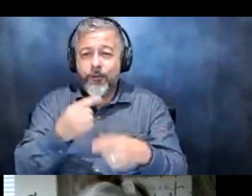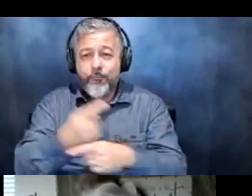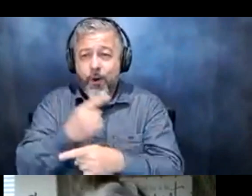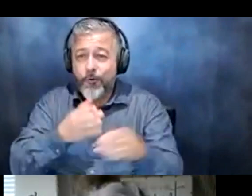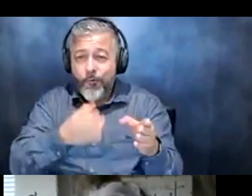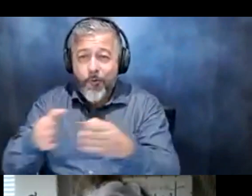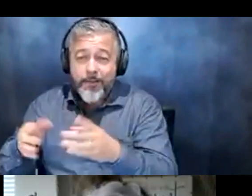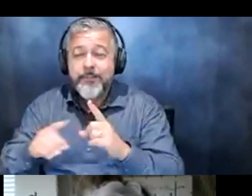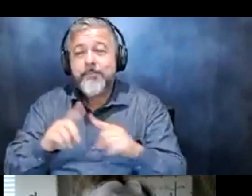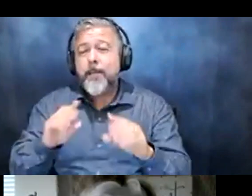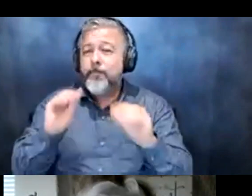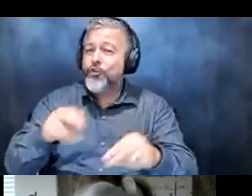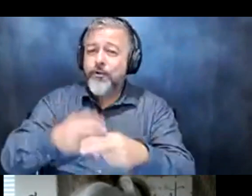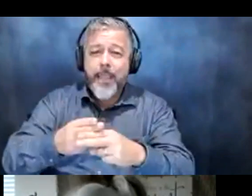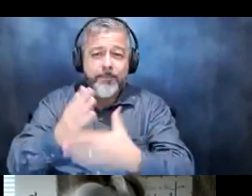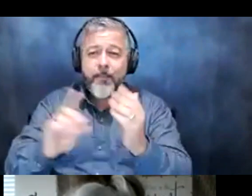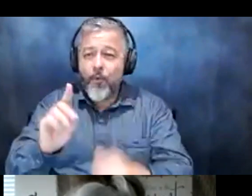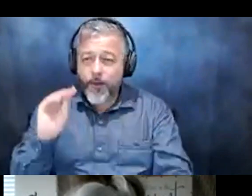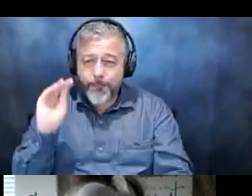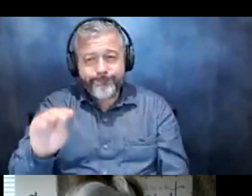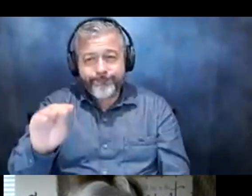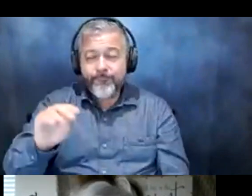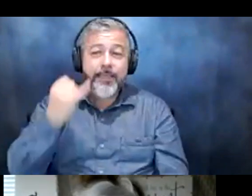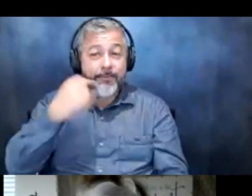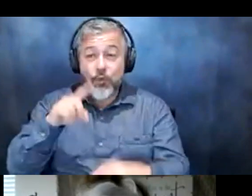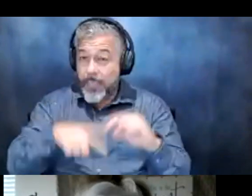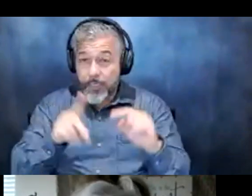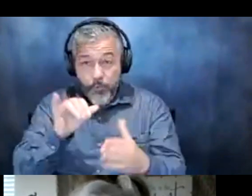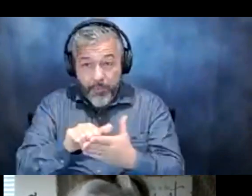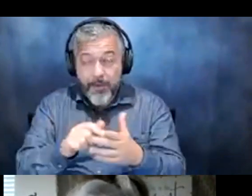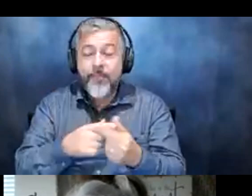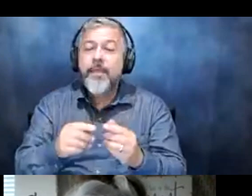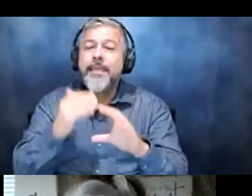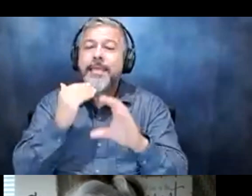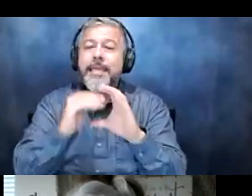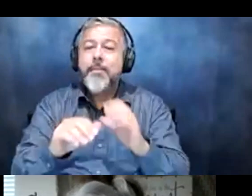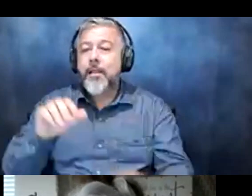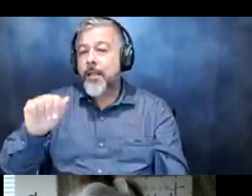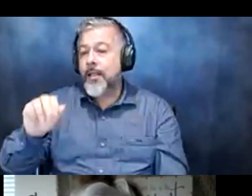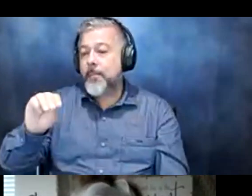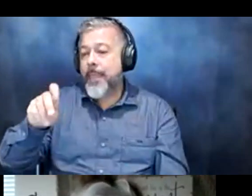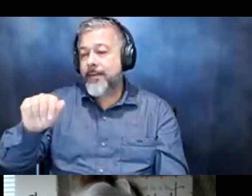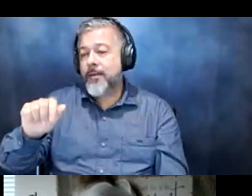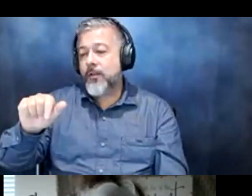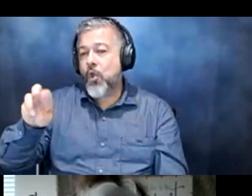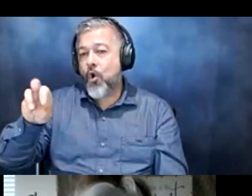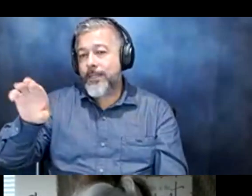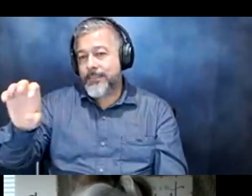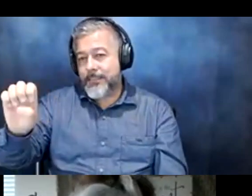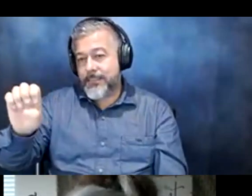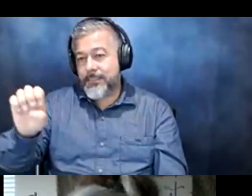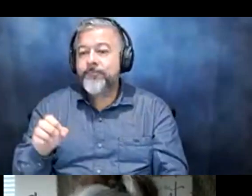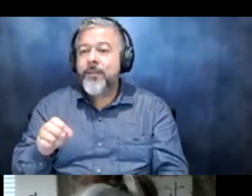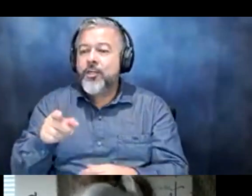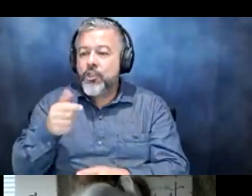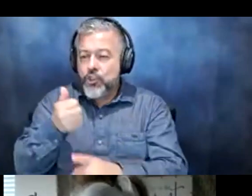this. And if you are not able to do that, you can email Amanda Lawrence. And Amanda Lawrence, I think